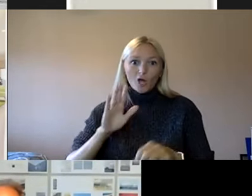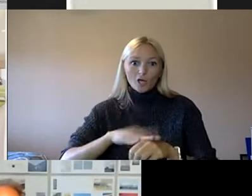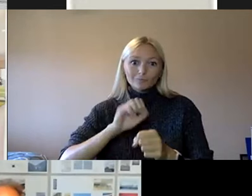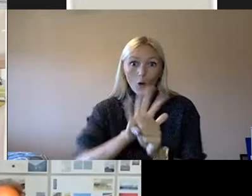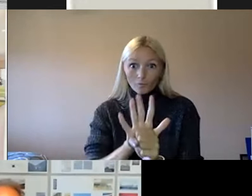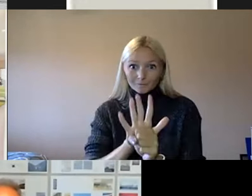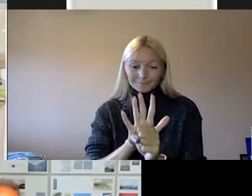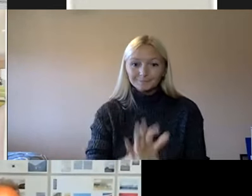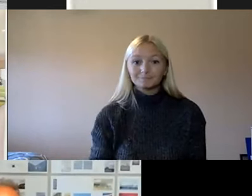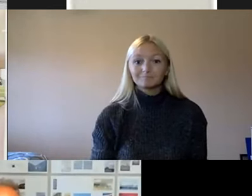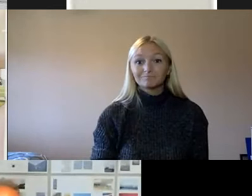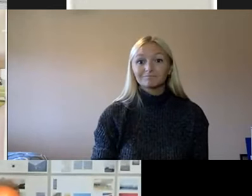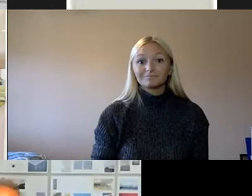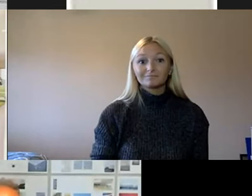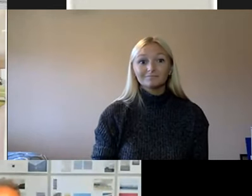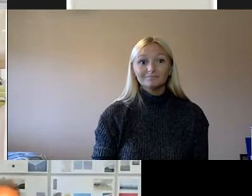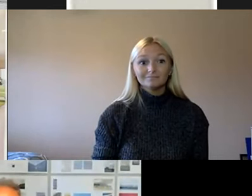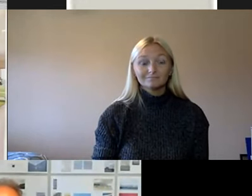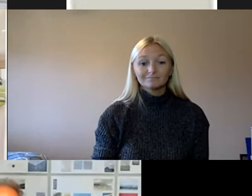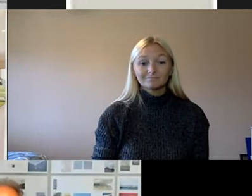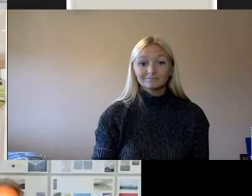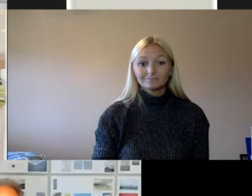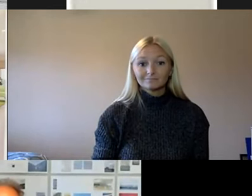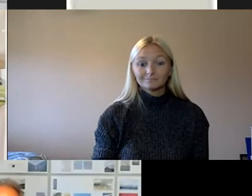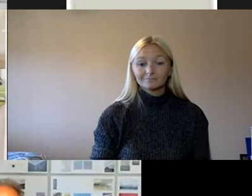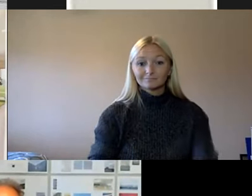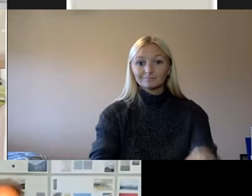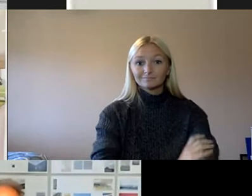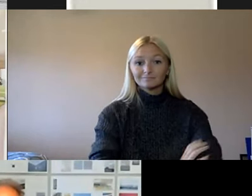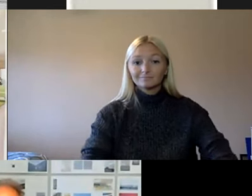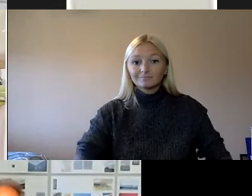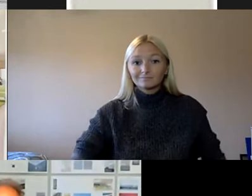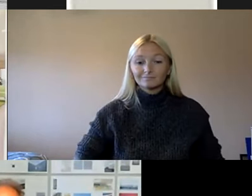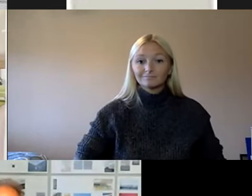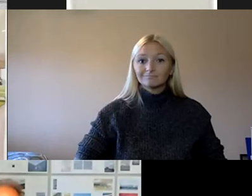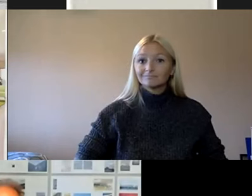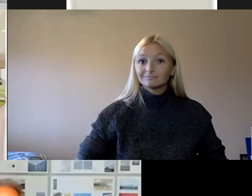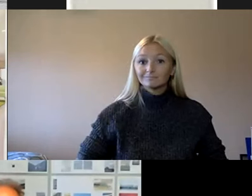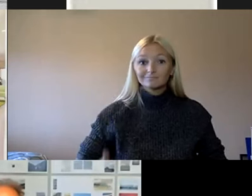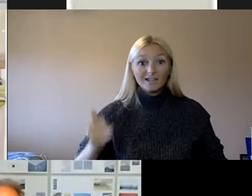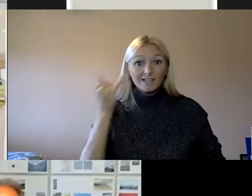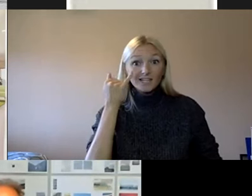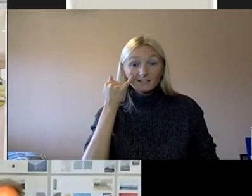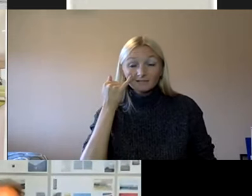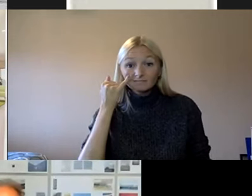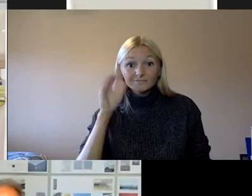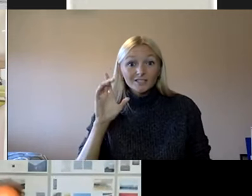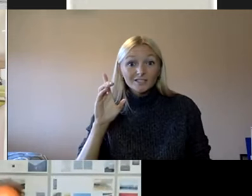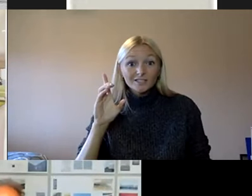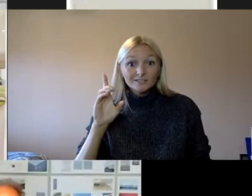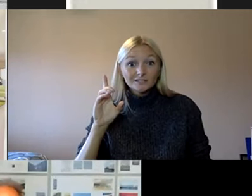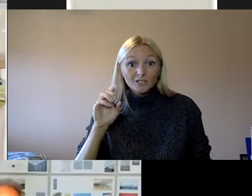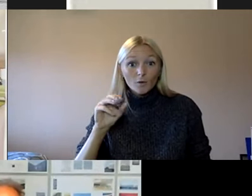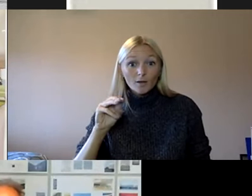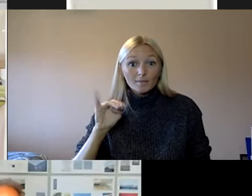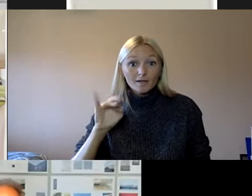And Eric, please let Dominique know that anytime he wants to jump into, to just let us know, he's more than welcome to